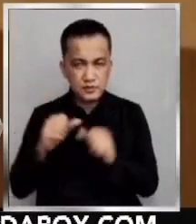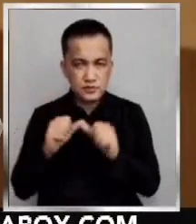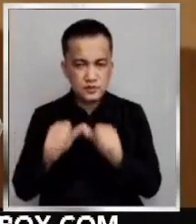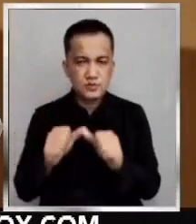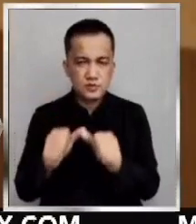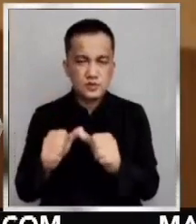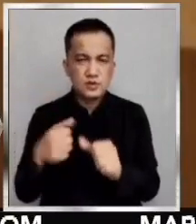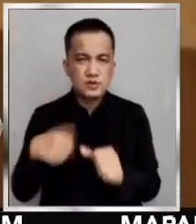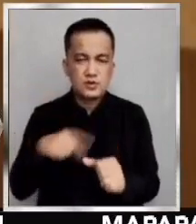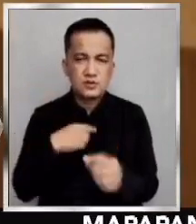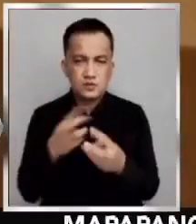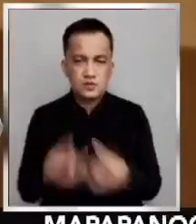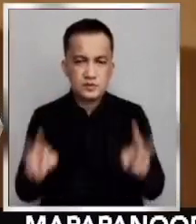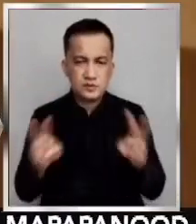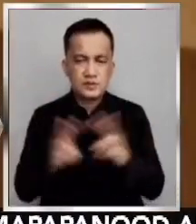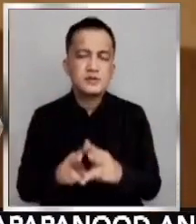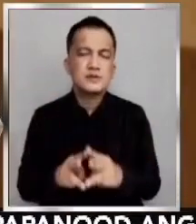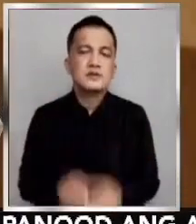trust. So